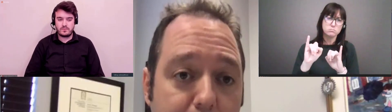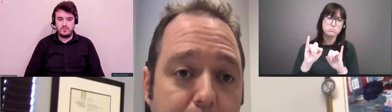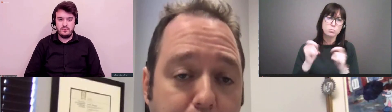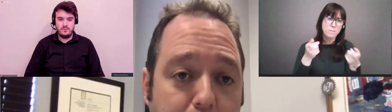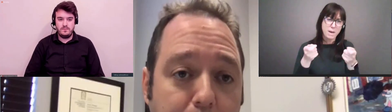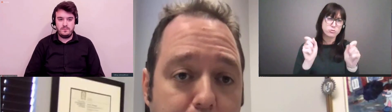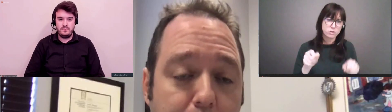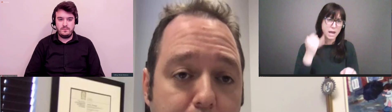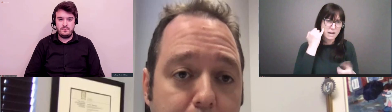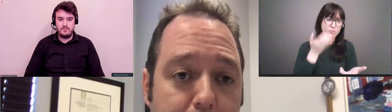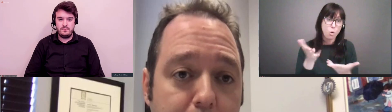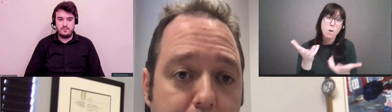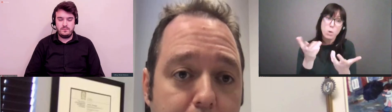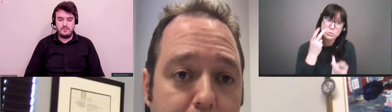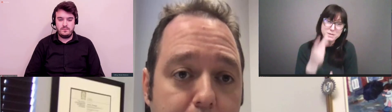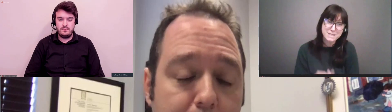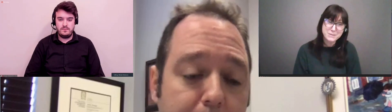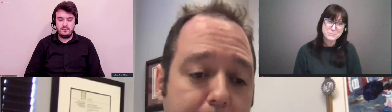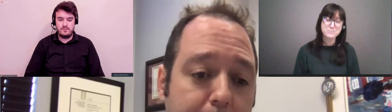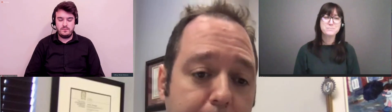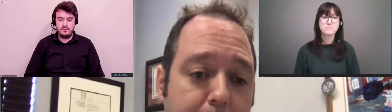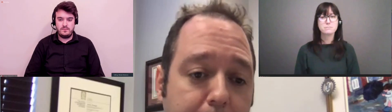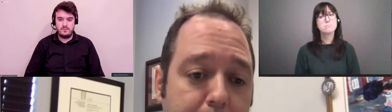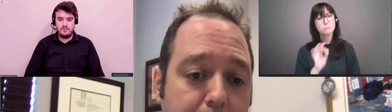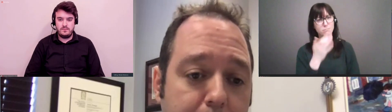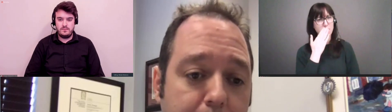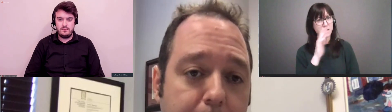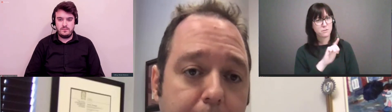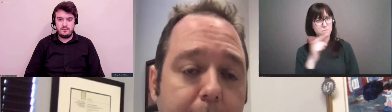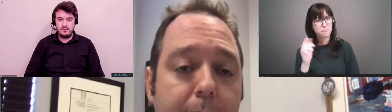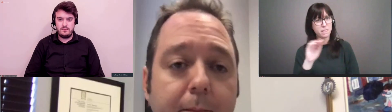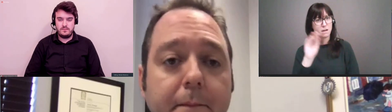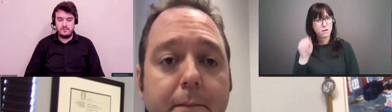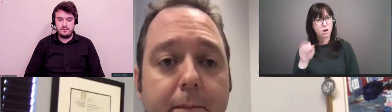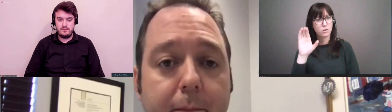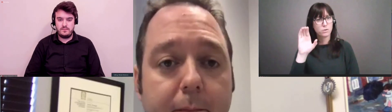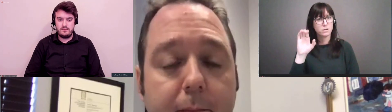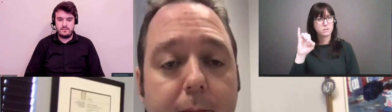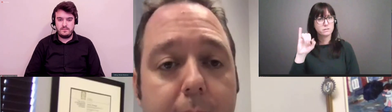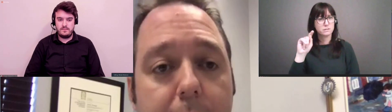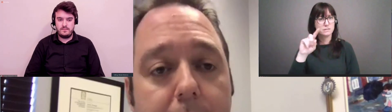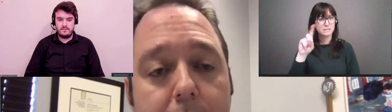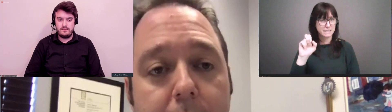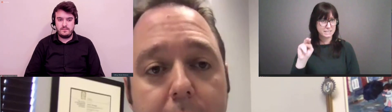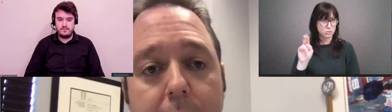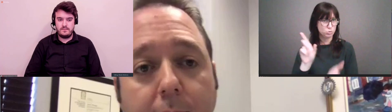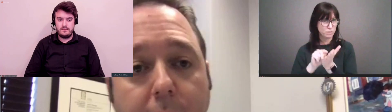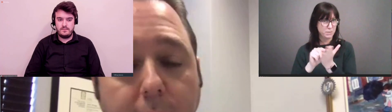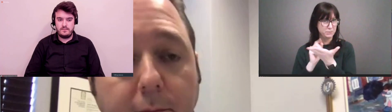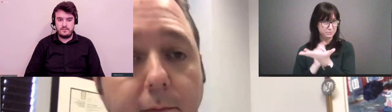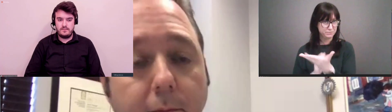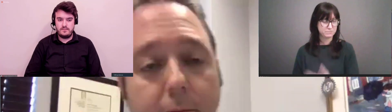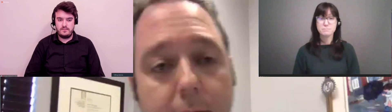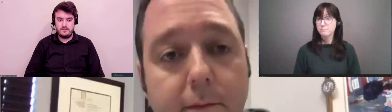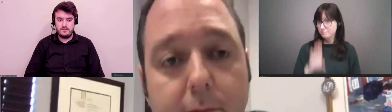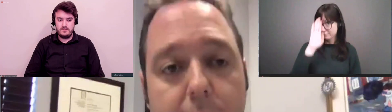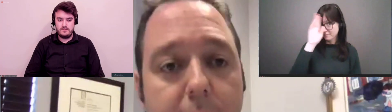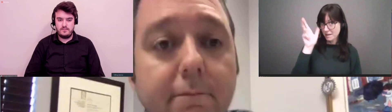them. Thank you. Let's go over to the Ottawa Citizen for the next question. Hi, can you hear